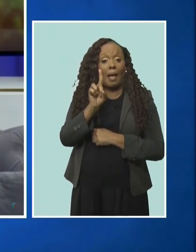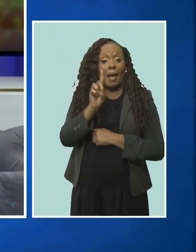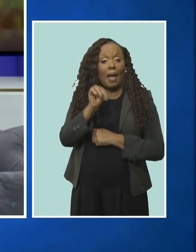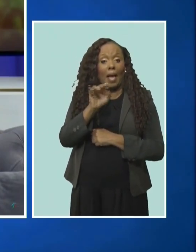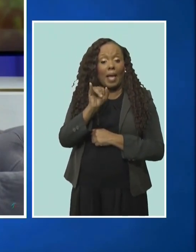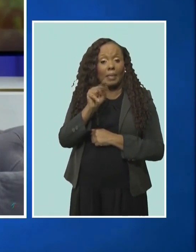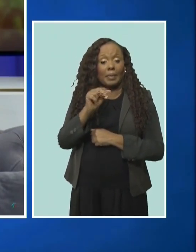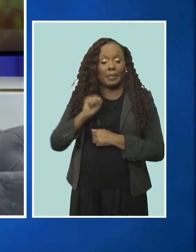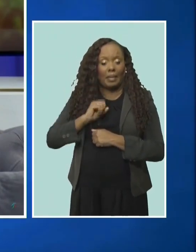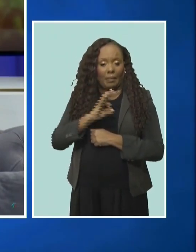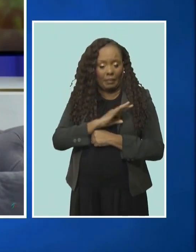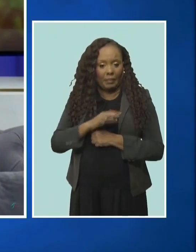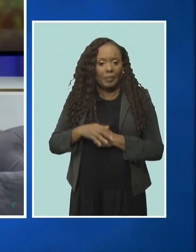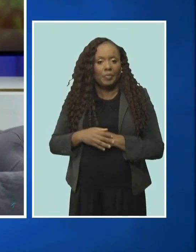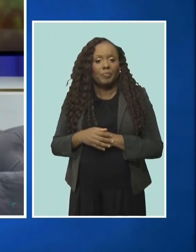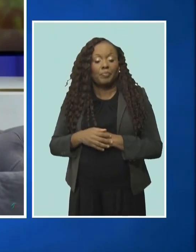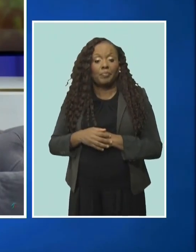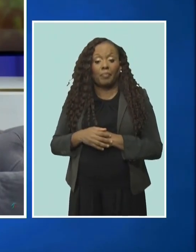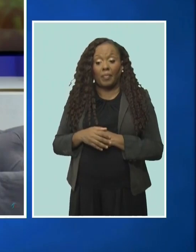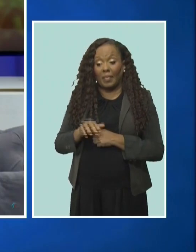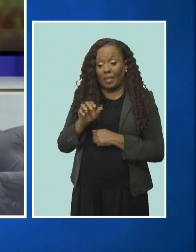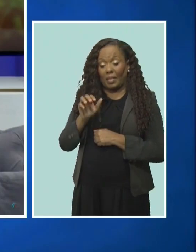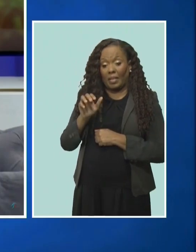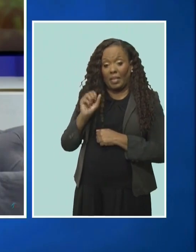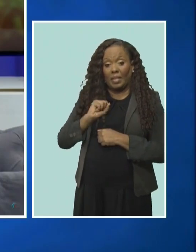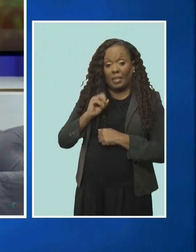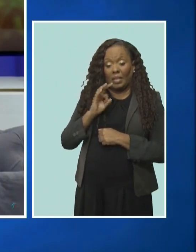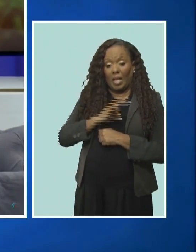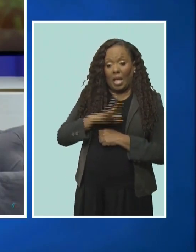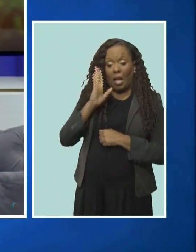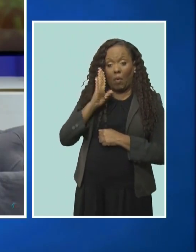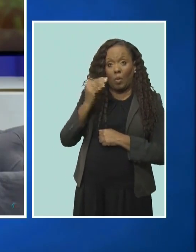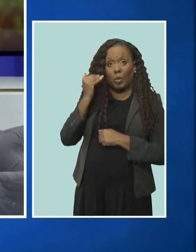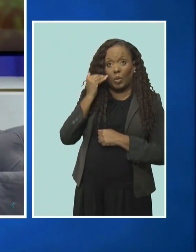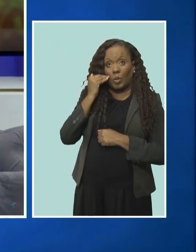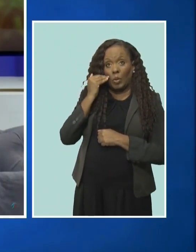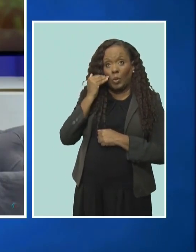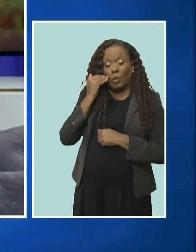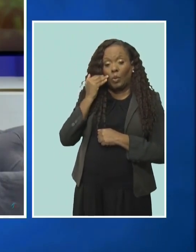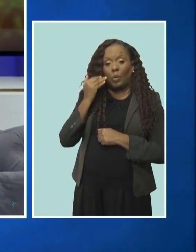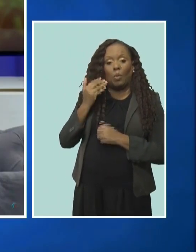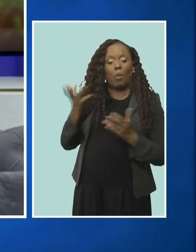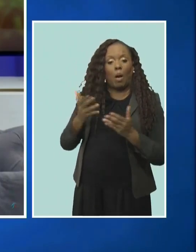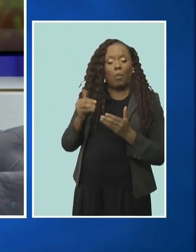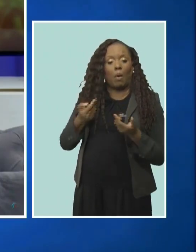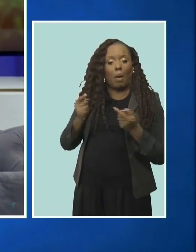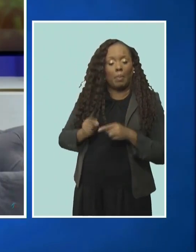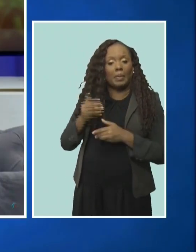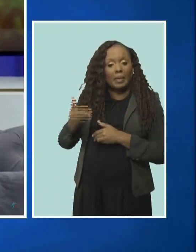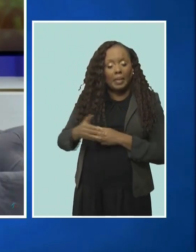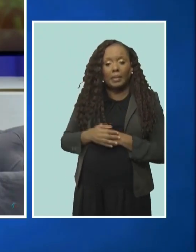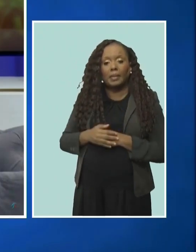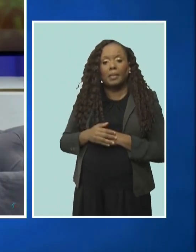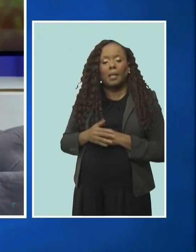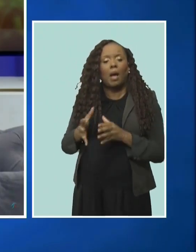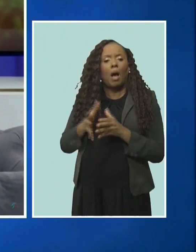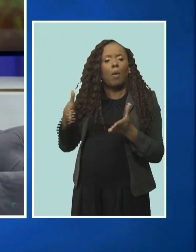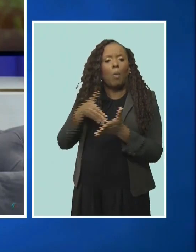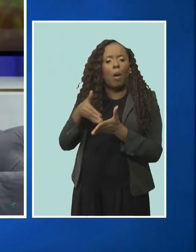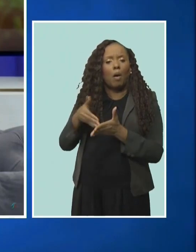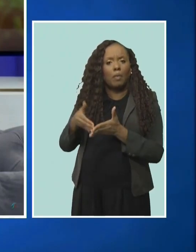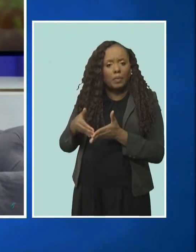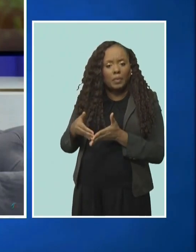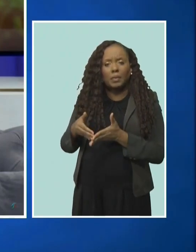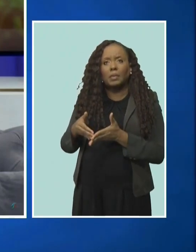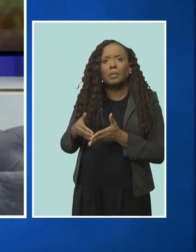going to be informed on what follow-up they would need, how often, and whether there